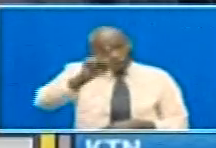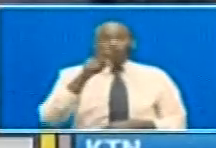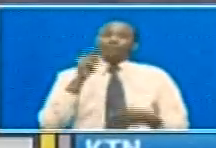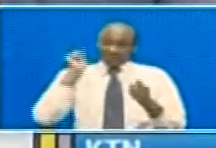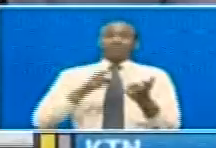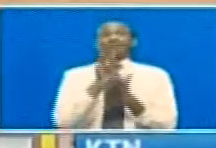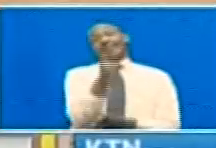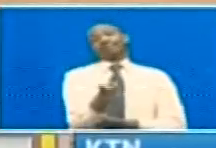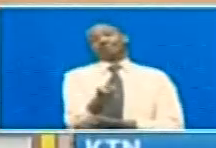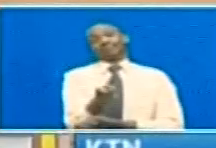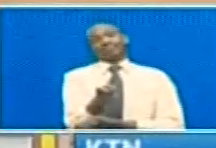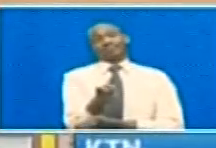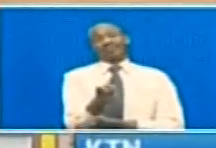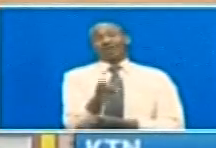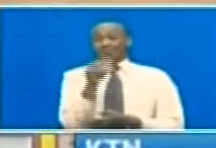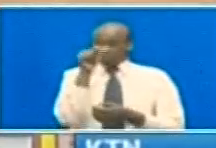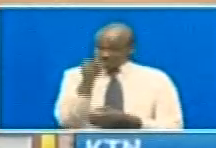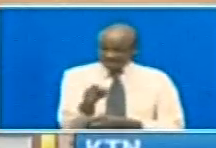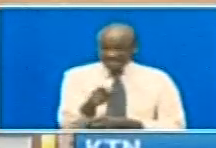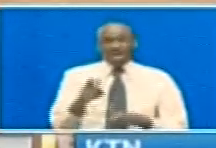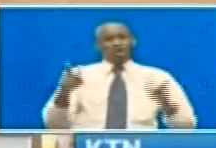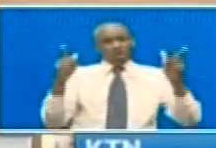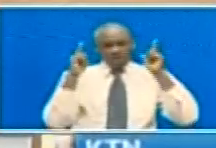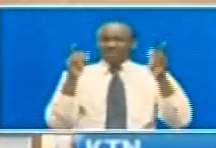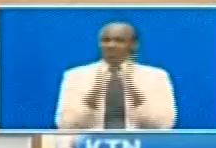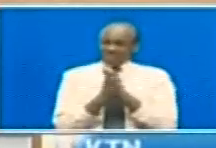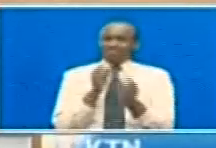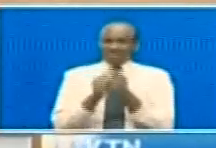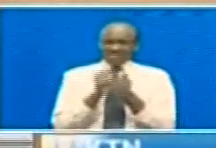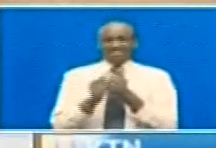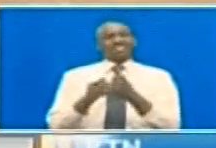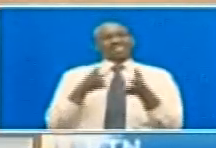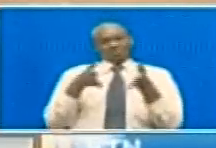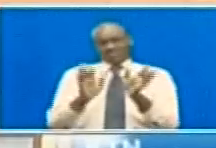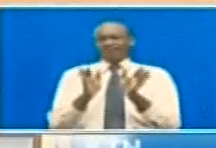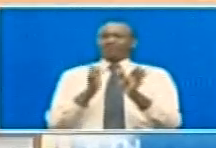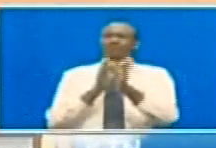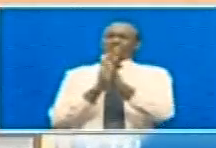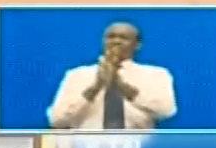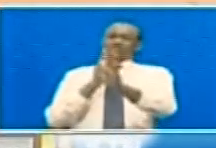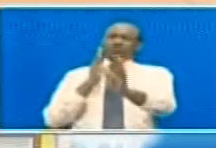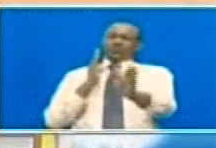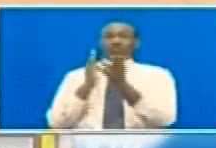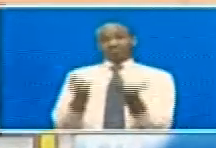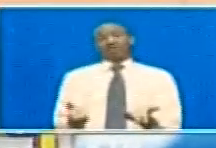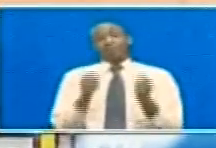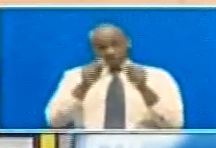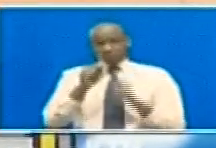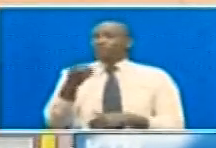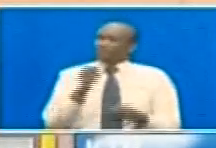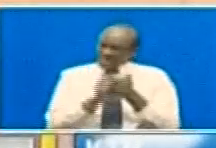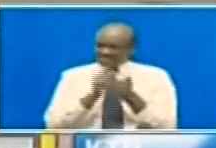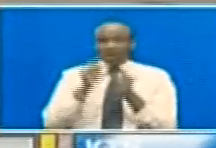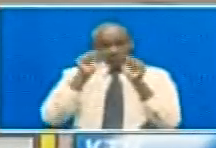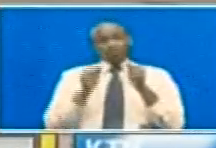nini? Nikirudisha mahindi. Following this, lorries carrying maize produce that could go a long way in feeding Kenyans in other parts of the